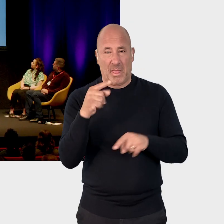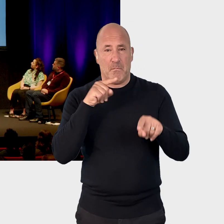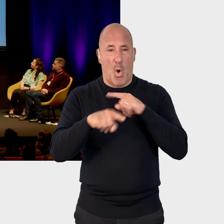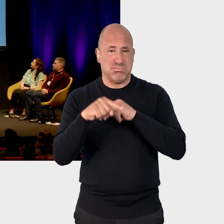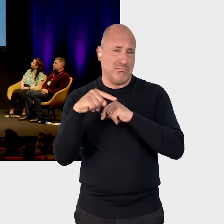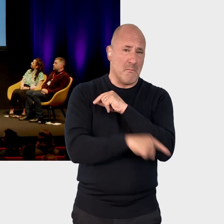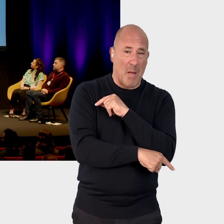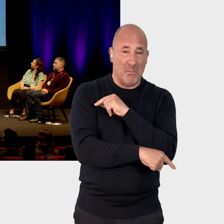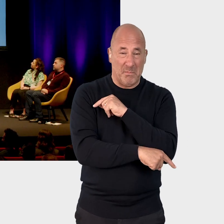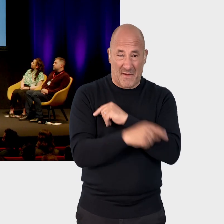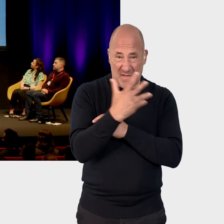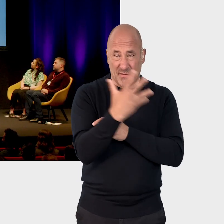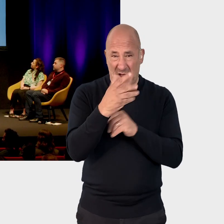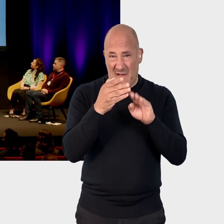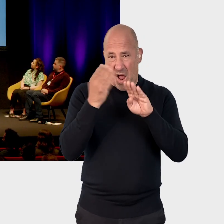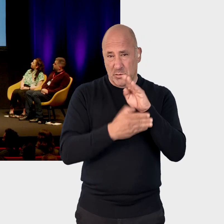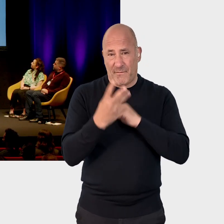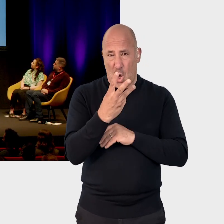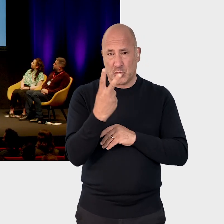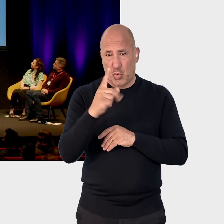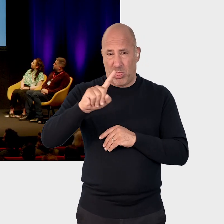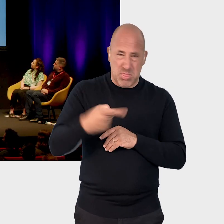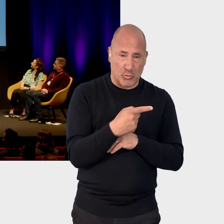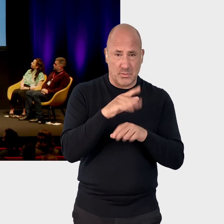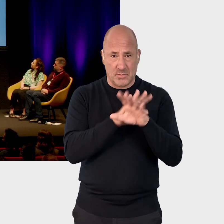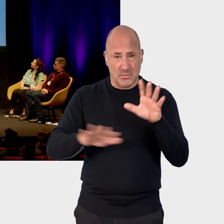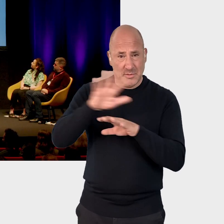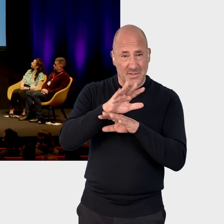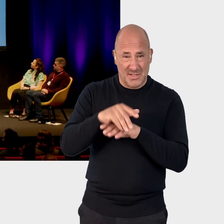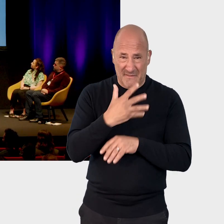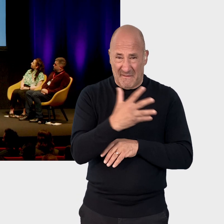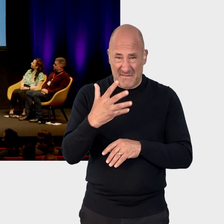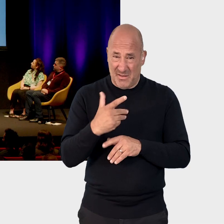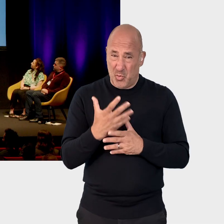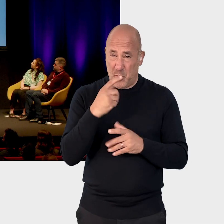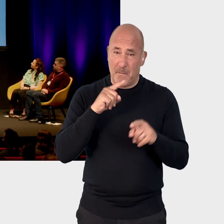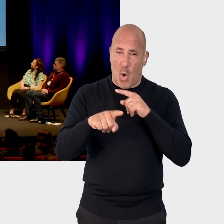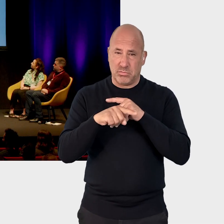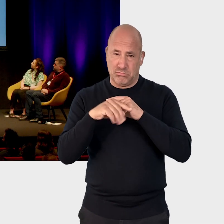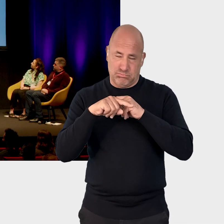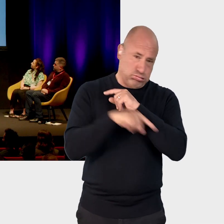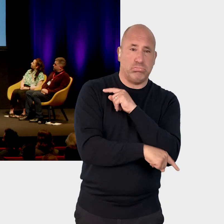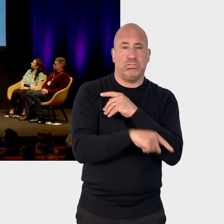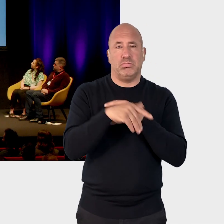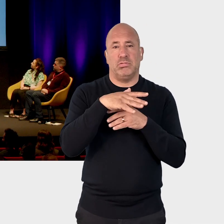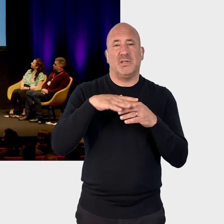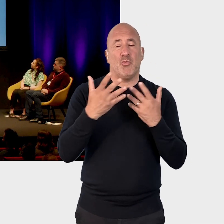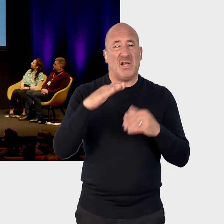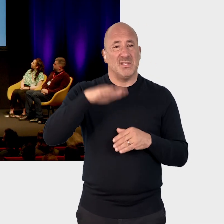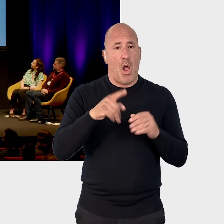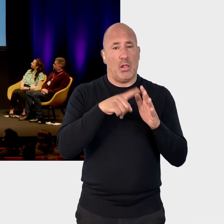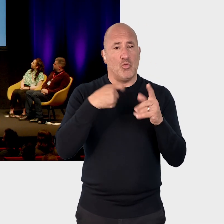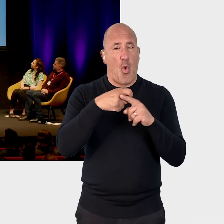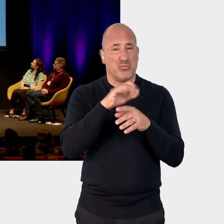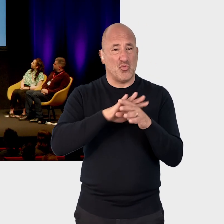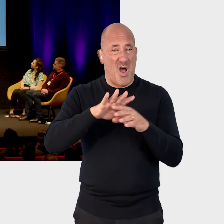55th most deprived area in England. That's 55th out of 32,000 neighbourhoods in the country,